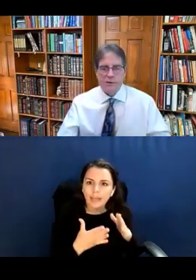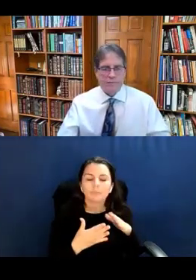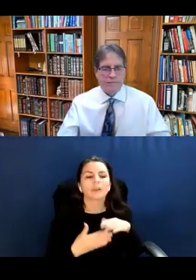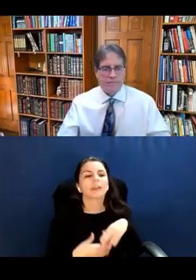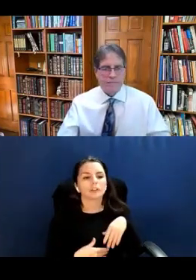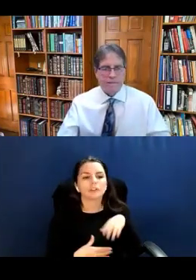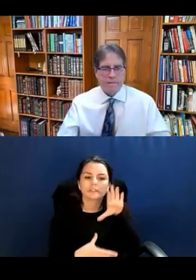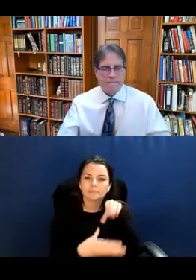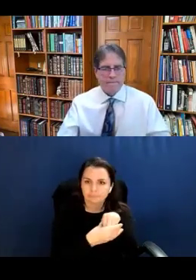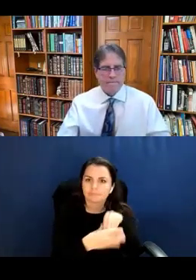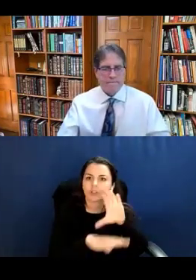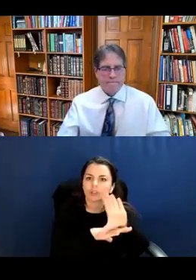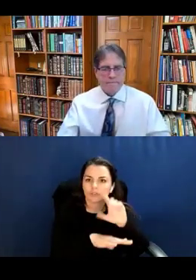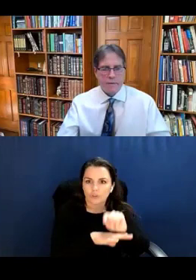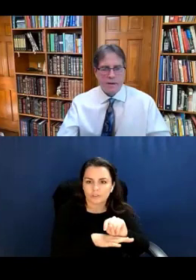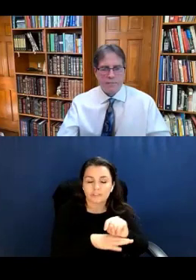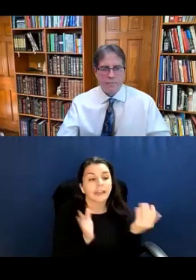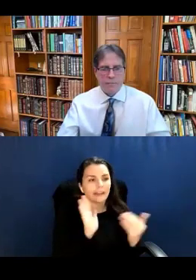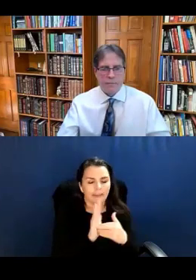pages.